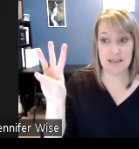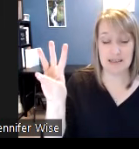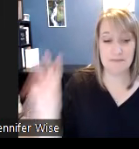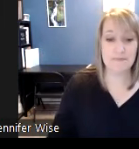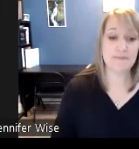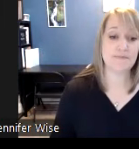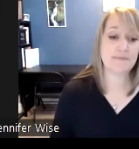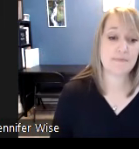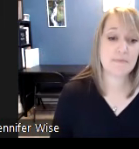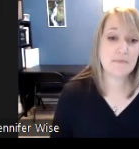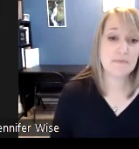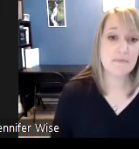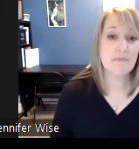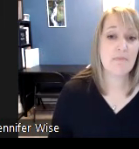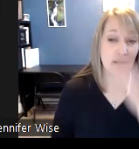1776.